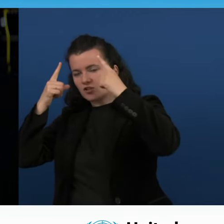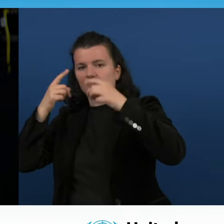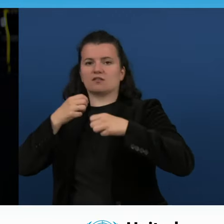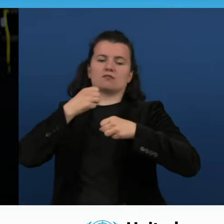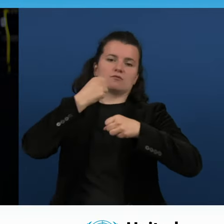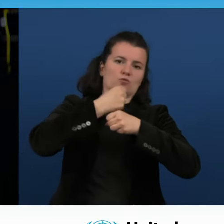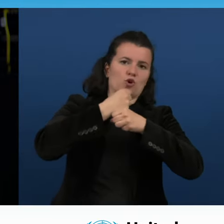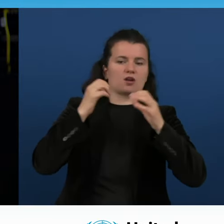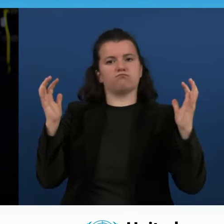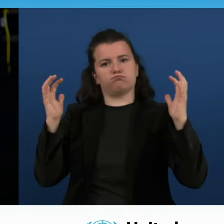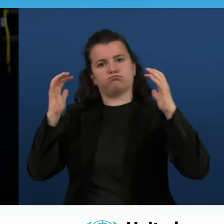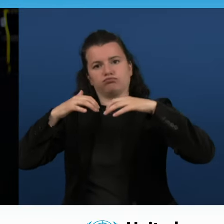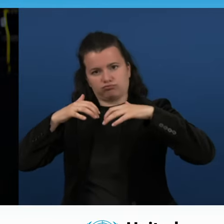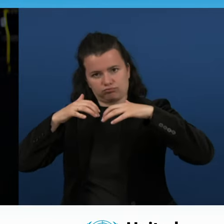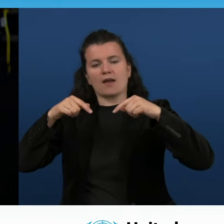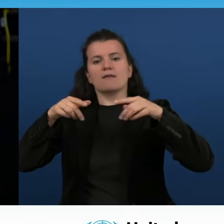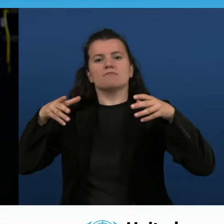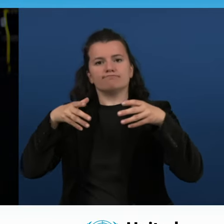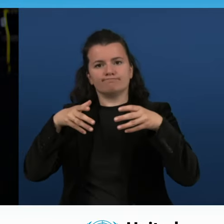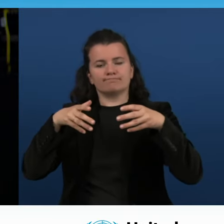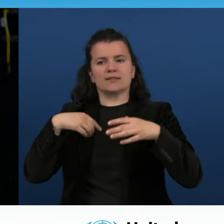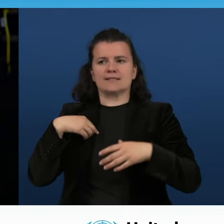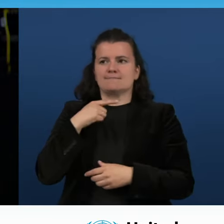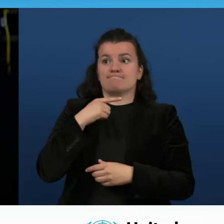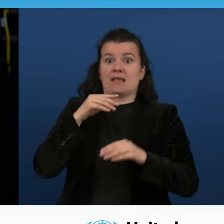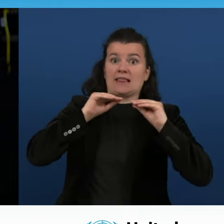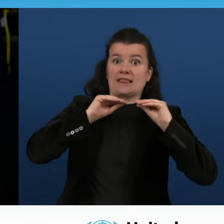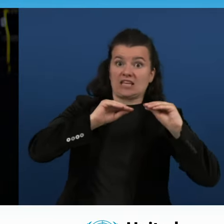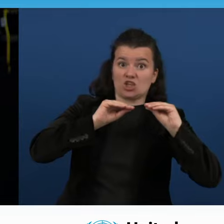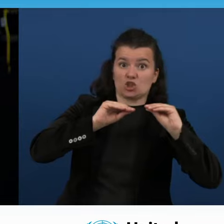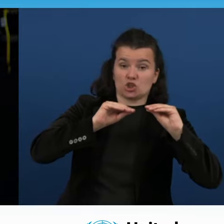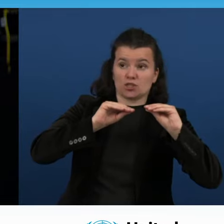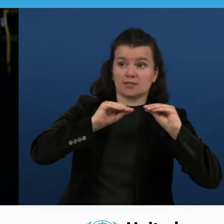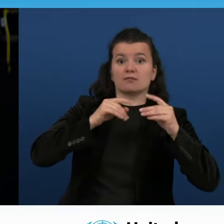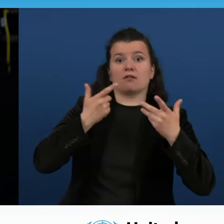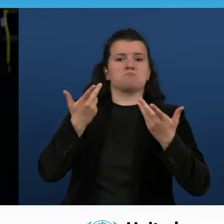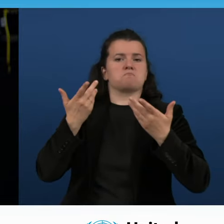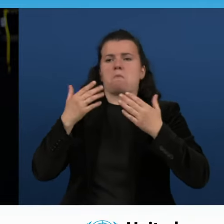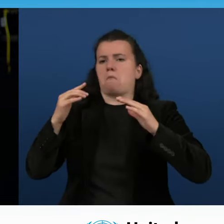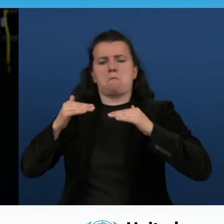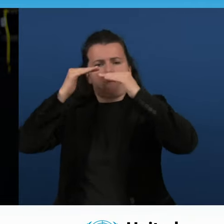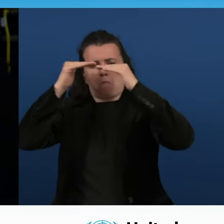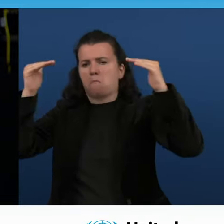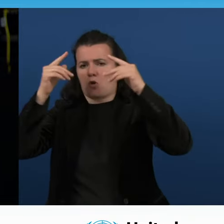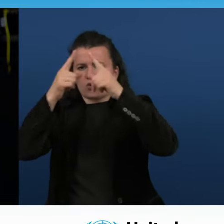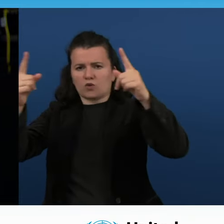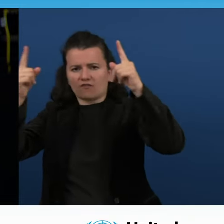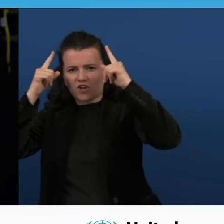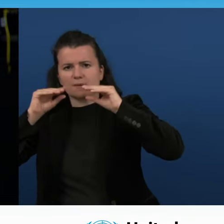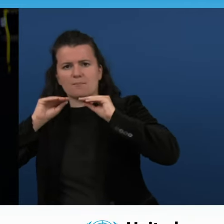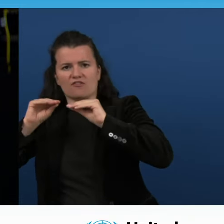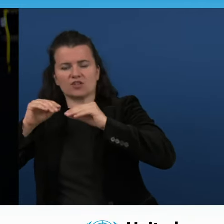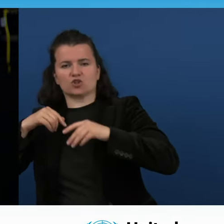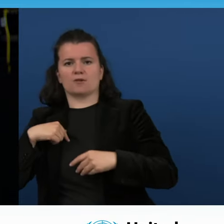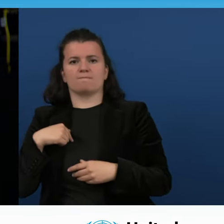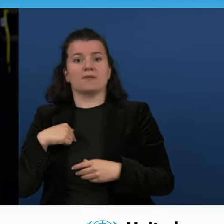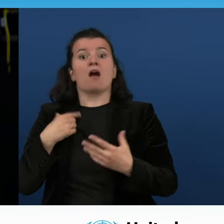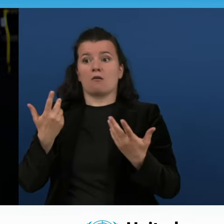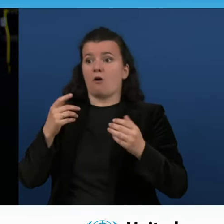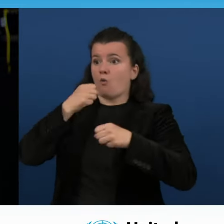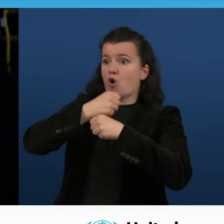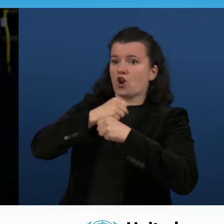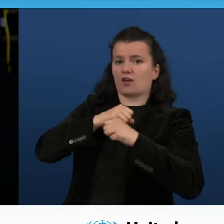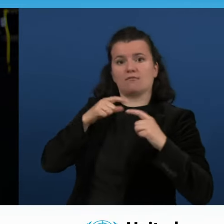for teachers from high school and up to learn about industry trends and engage with industry professionals to inform how they prepare their students